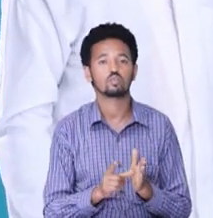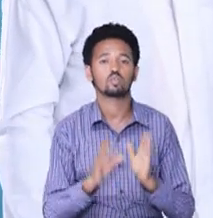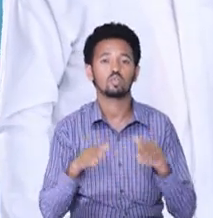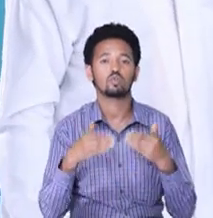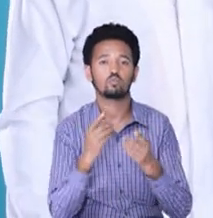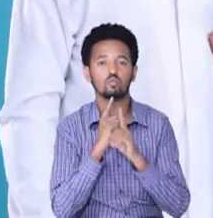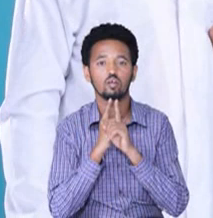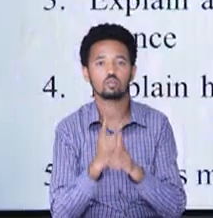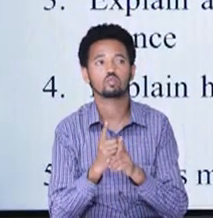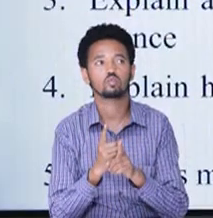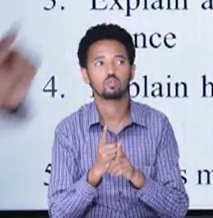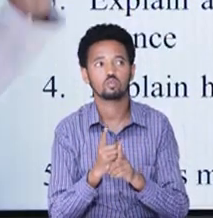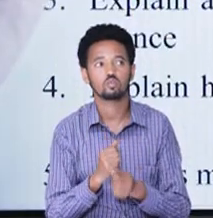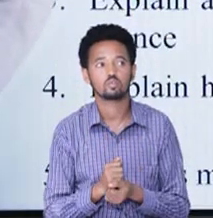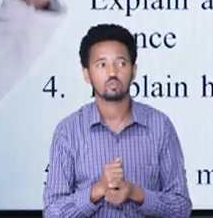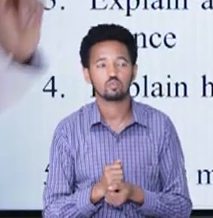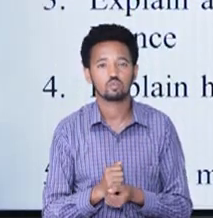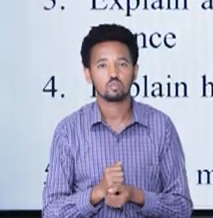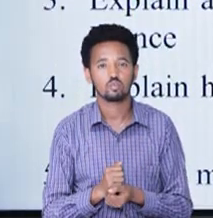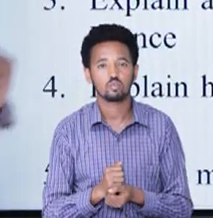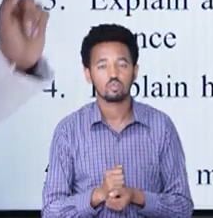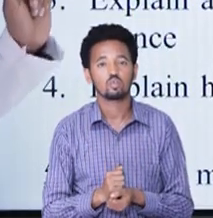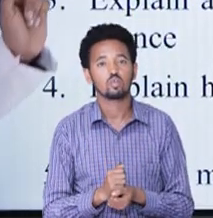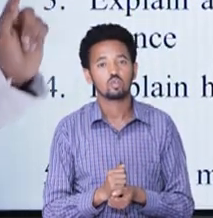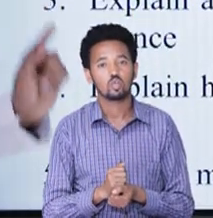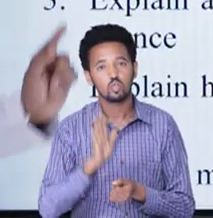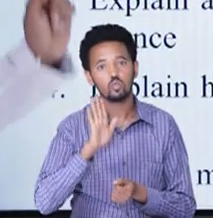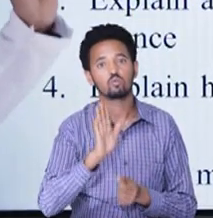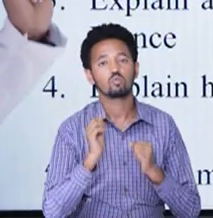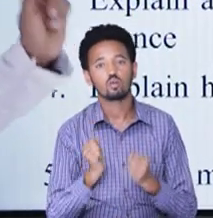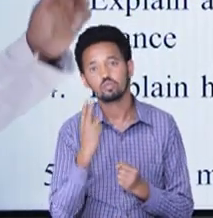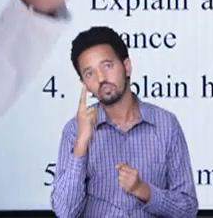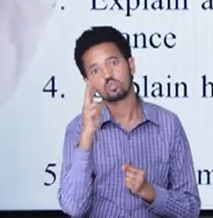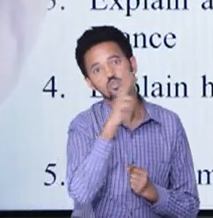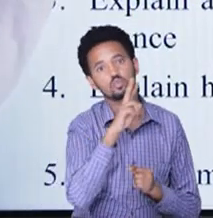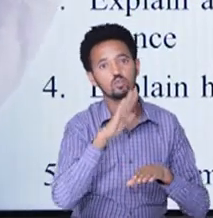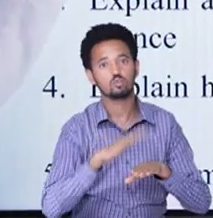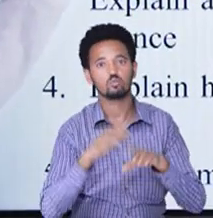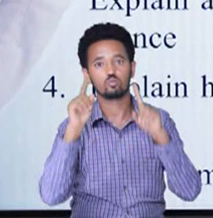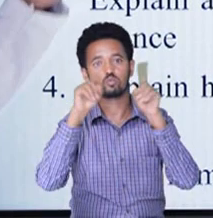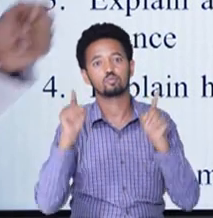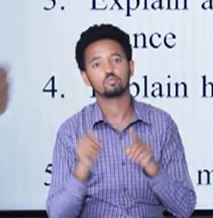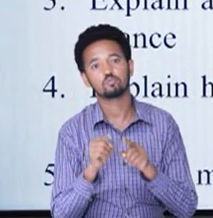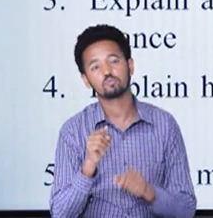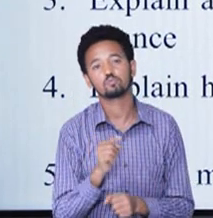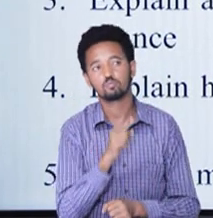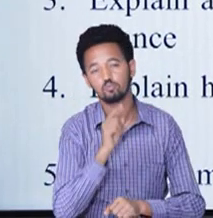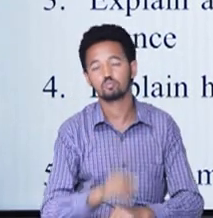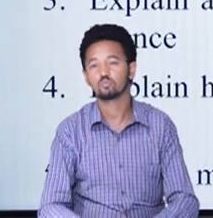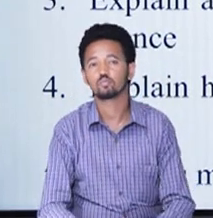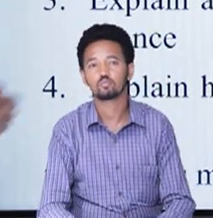The first question: mention the cause, course, and consequence of